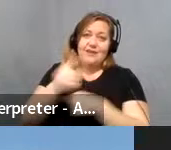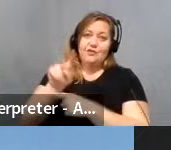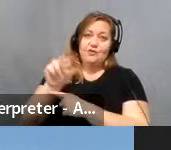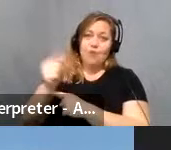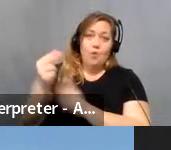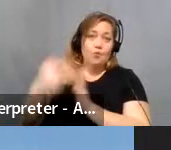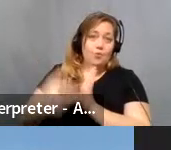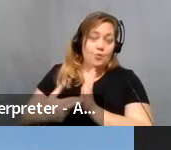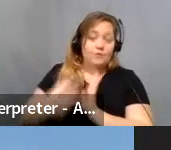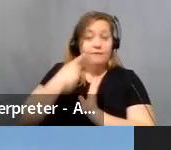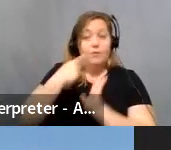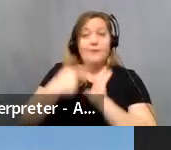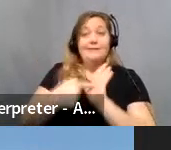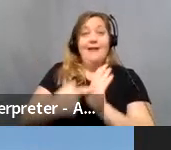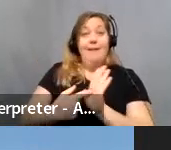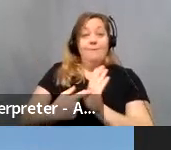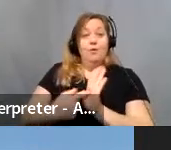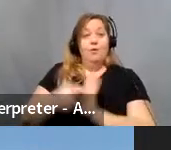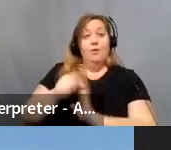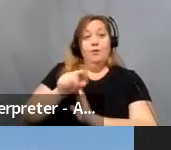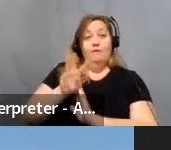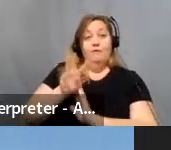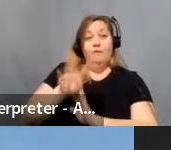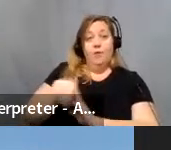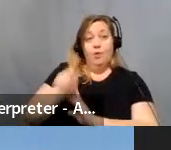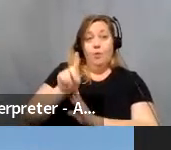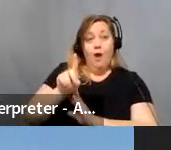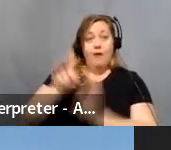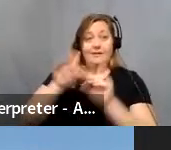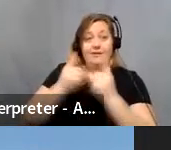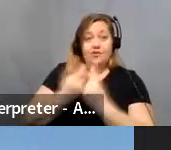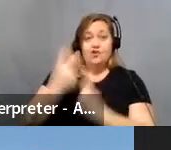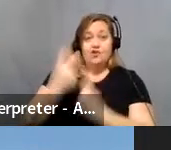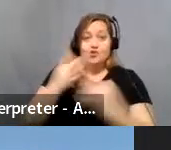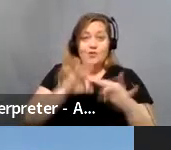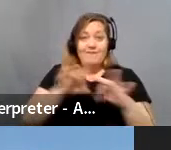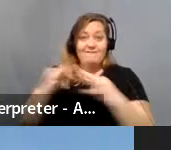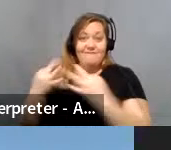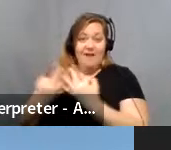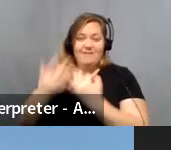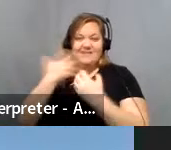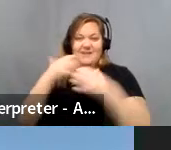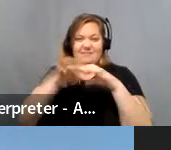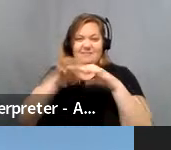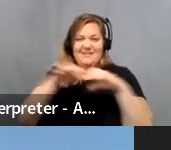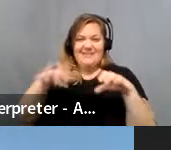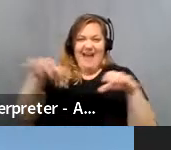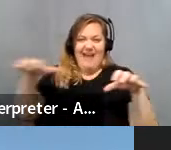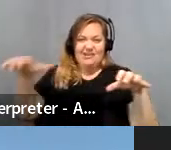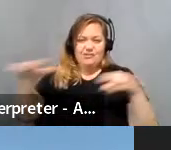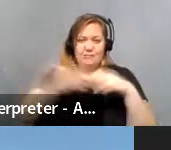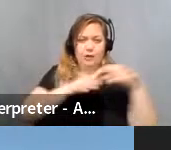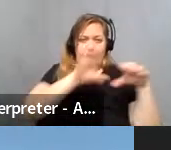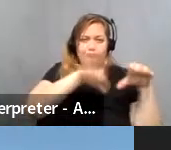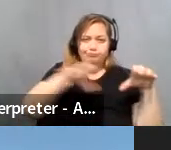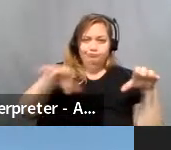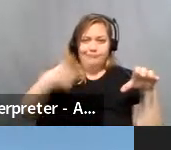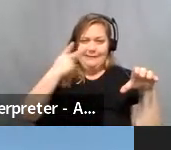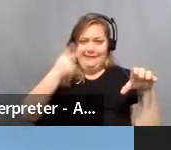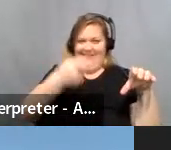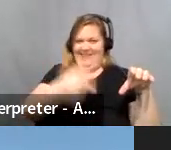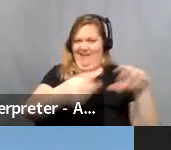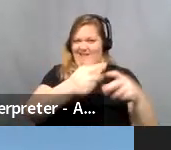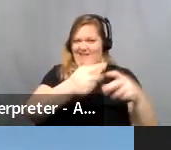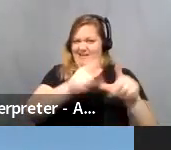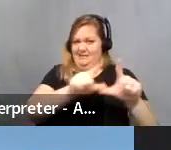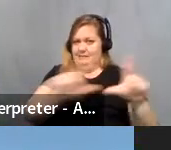So, for example, our 401 districts are two-family districts that allow semi-detached buildings like what you see here. But buildings